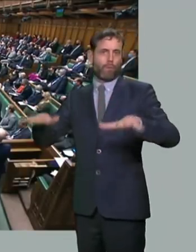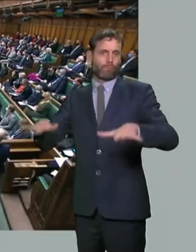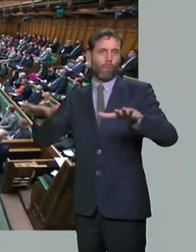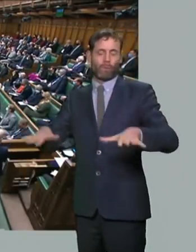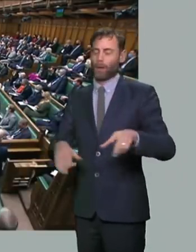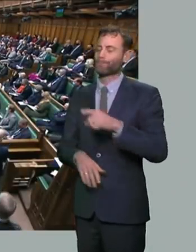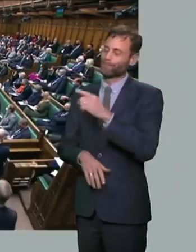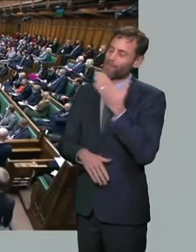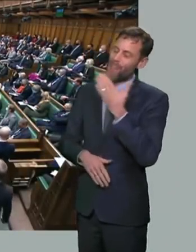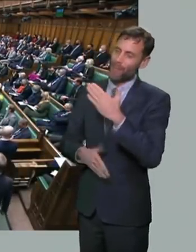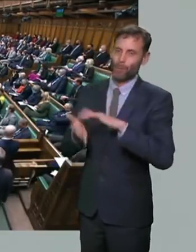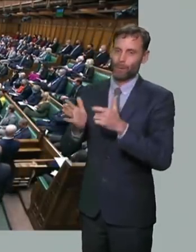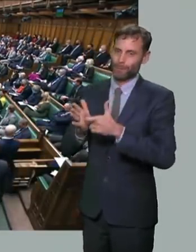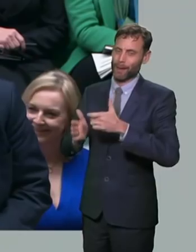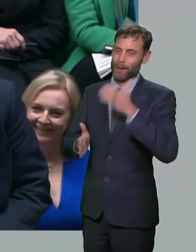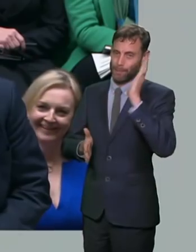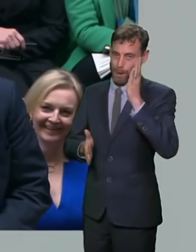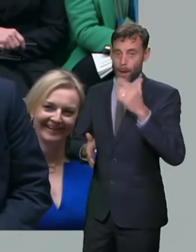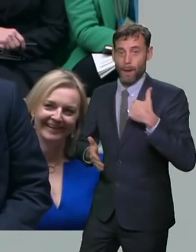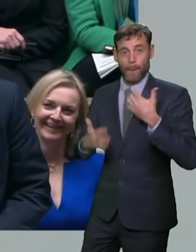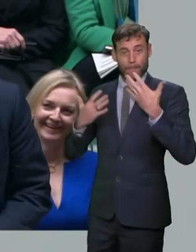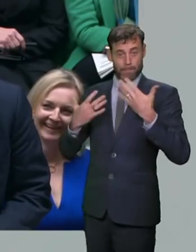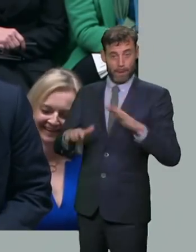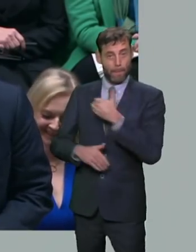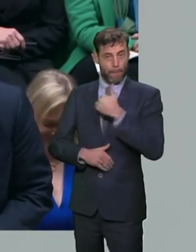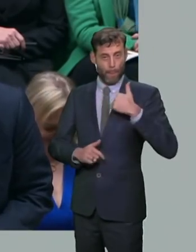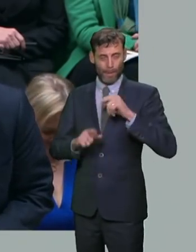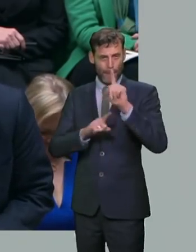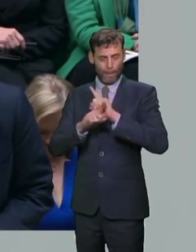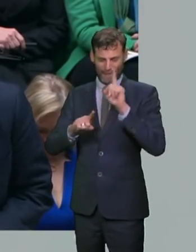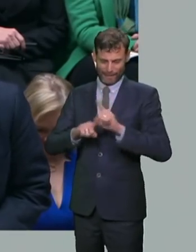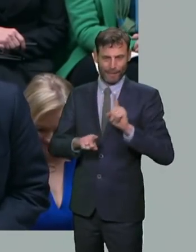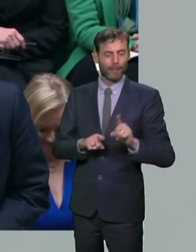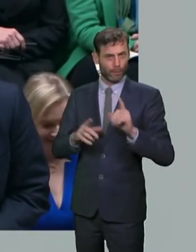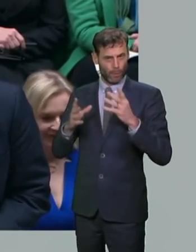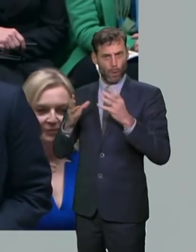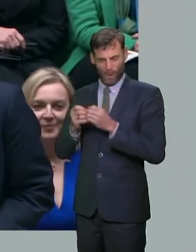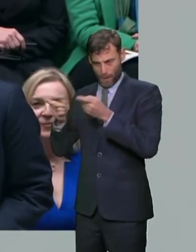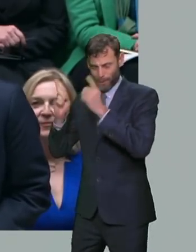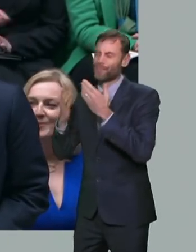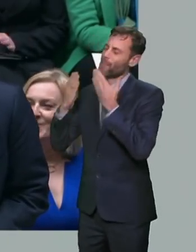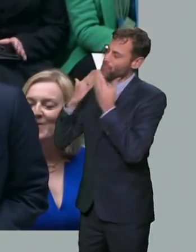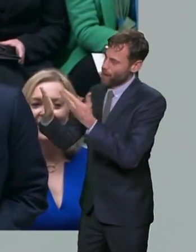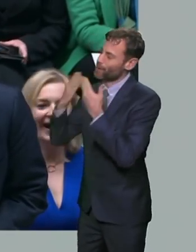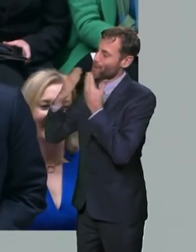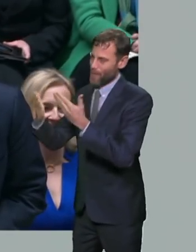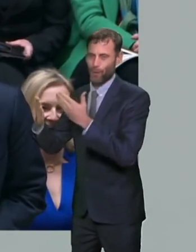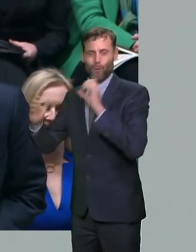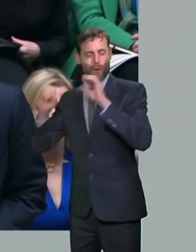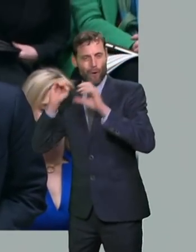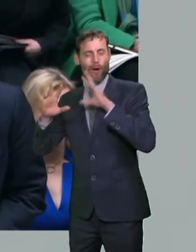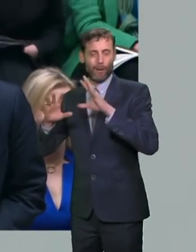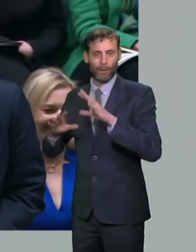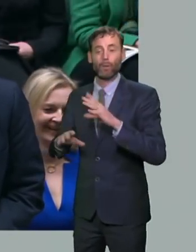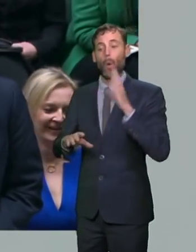Thank you, Mr. Speaker. This morning I had meetings with ministerial colleagues and others. Thank you. Thank you very much. Immediately following